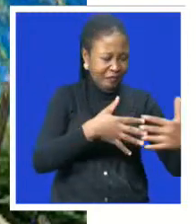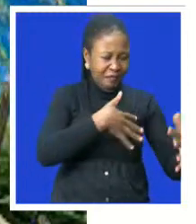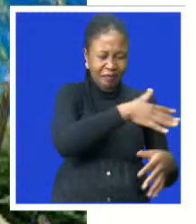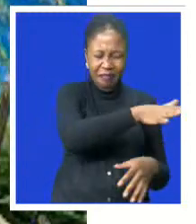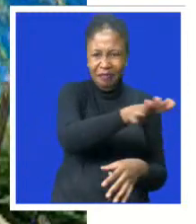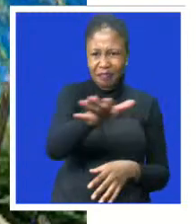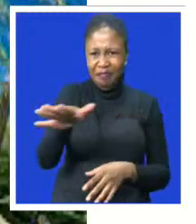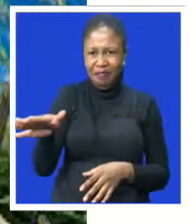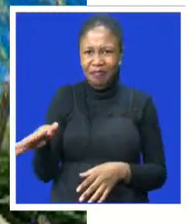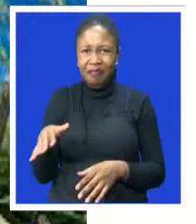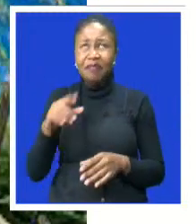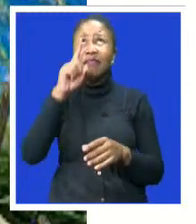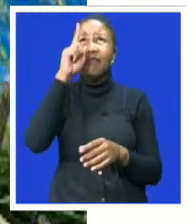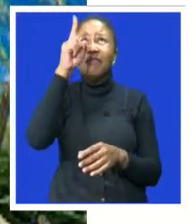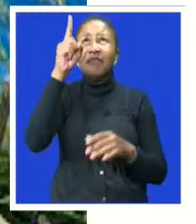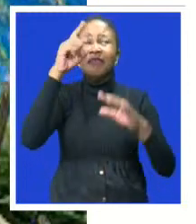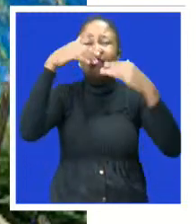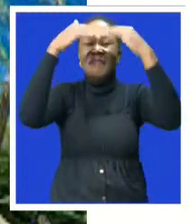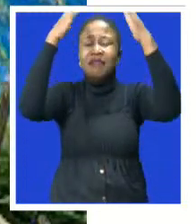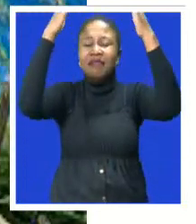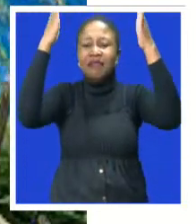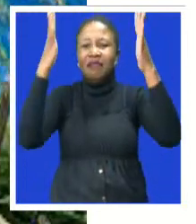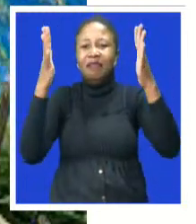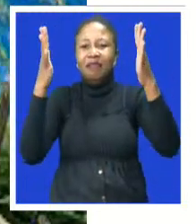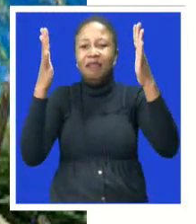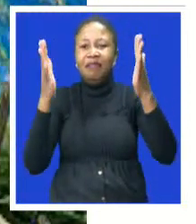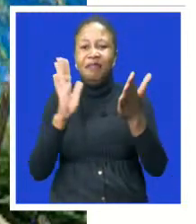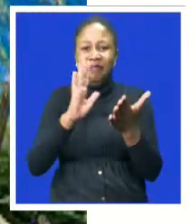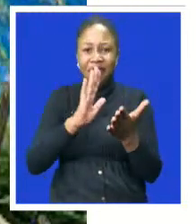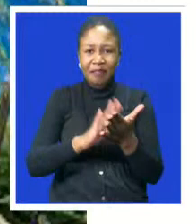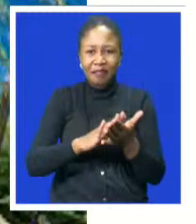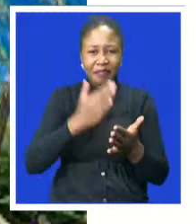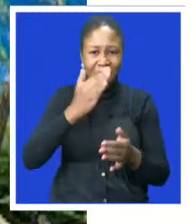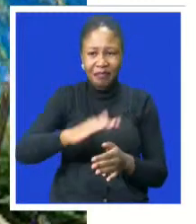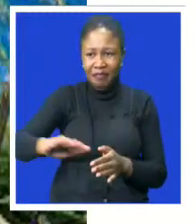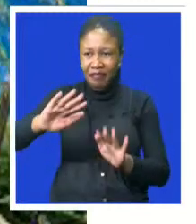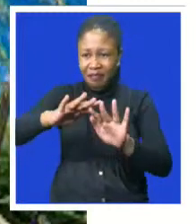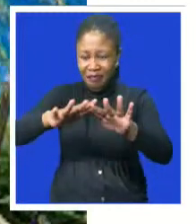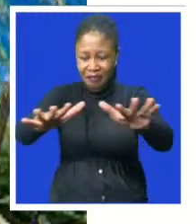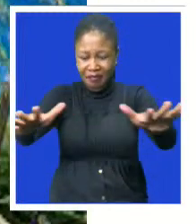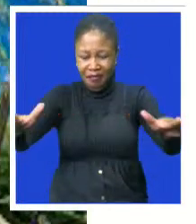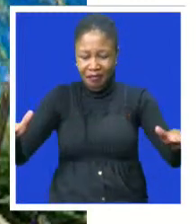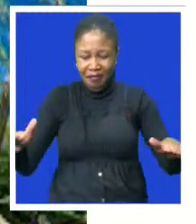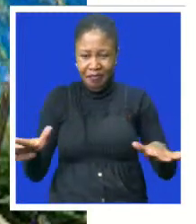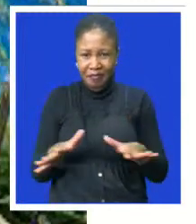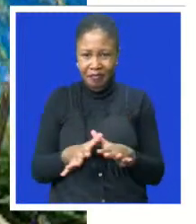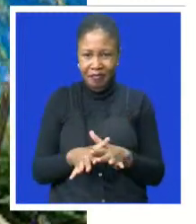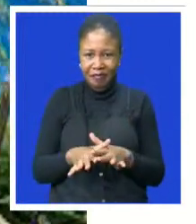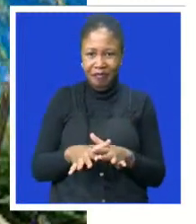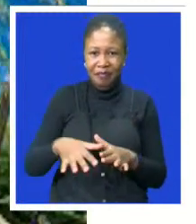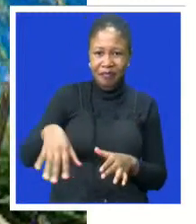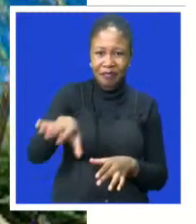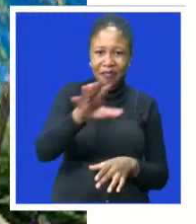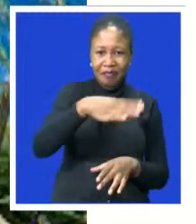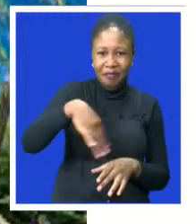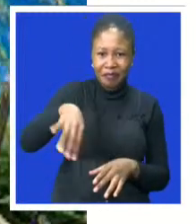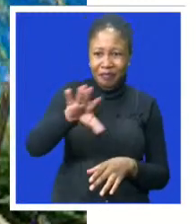everything around you. All of this is nature.